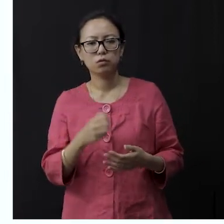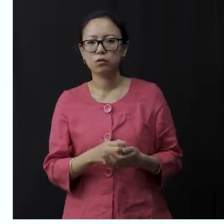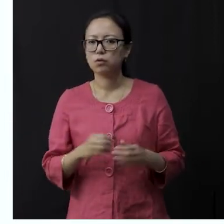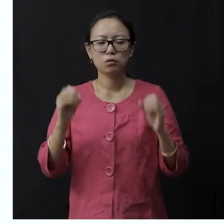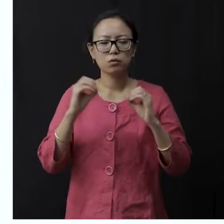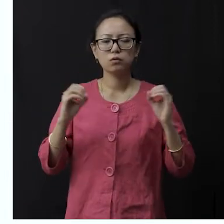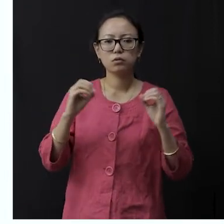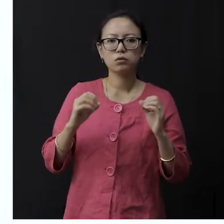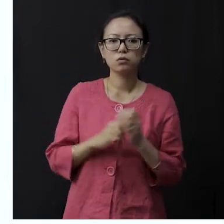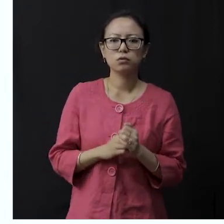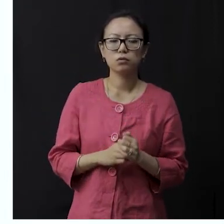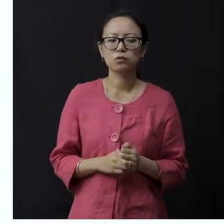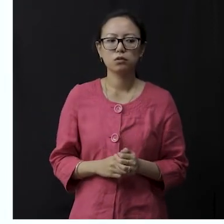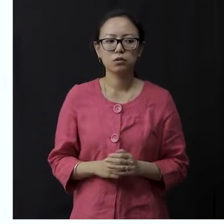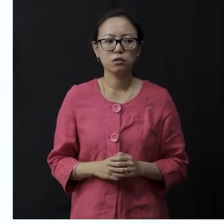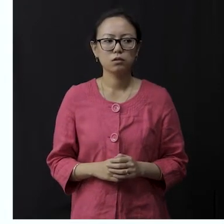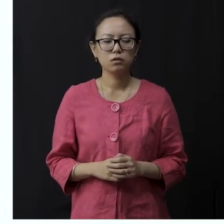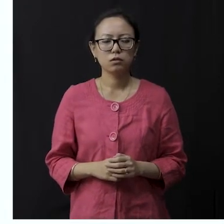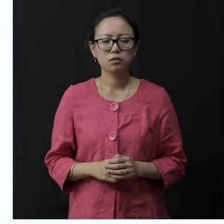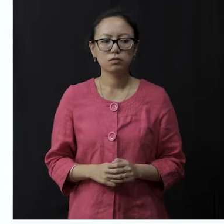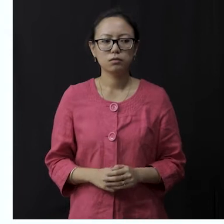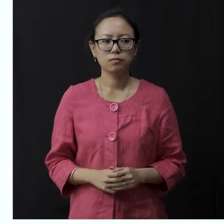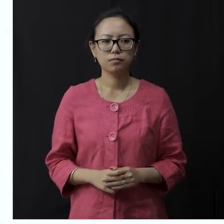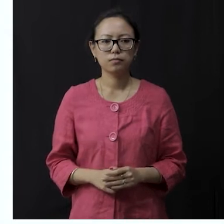This is a poem, and